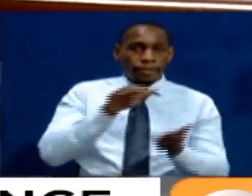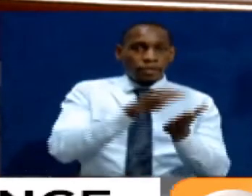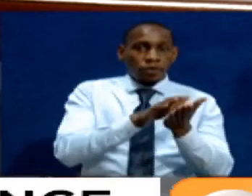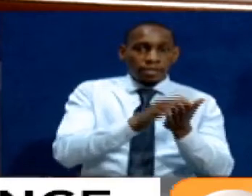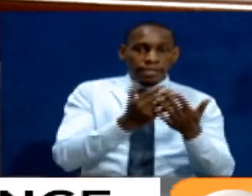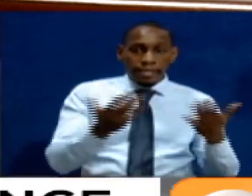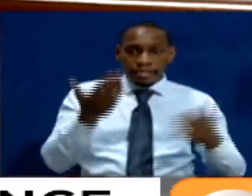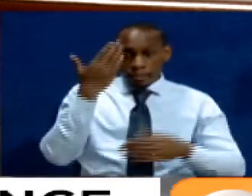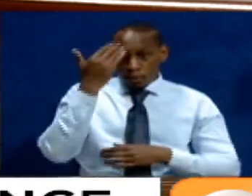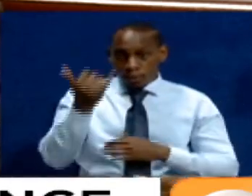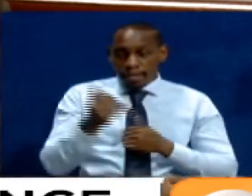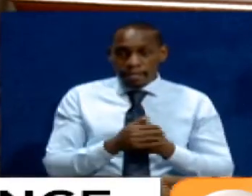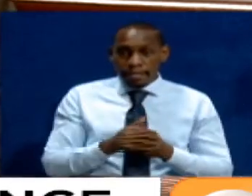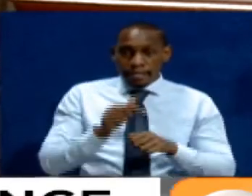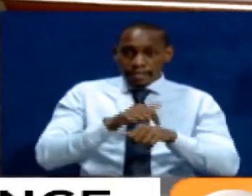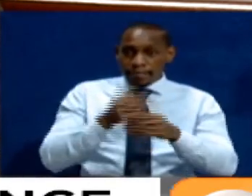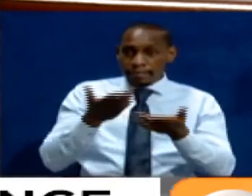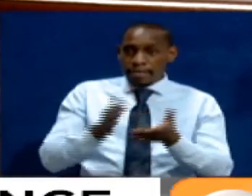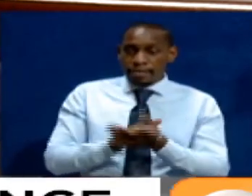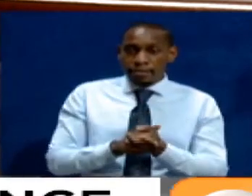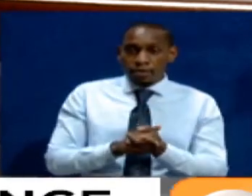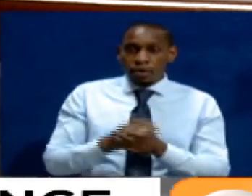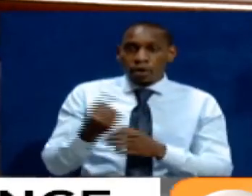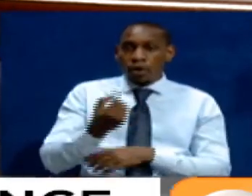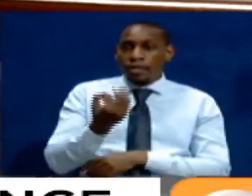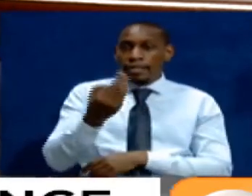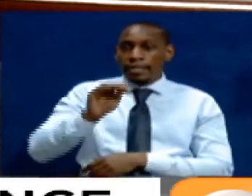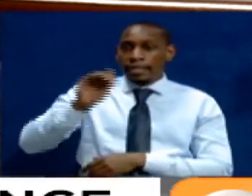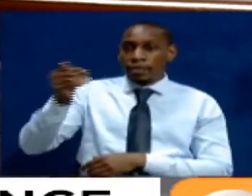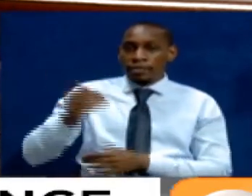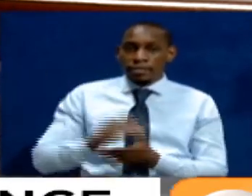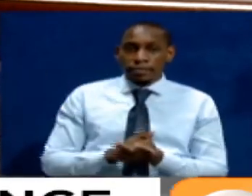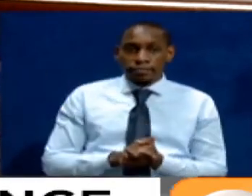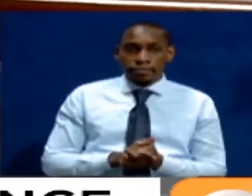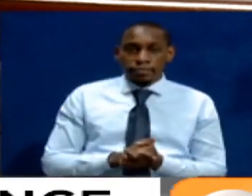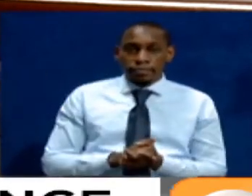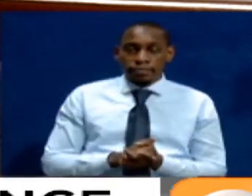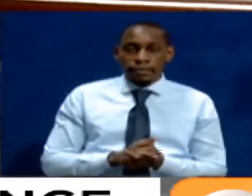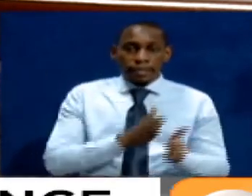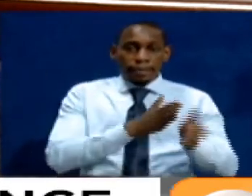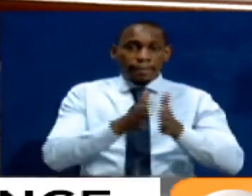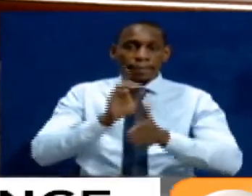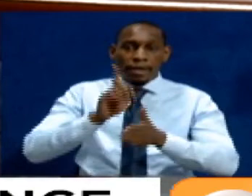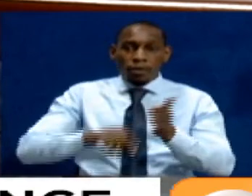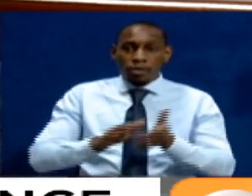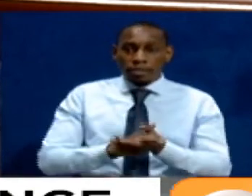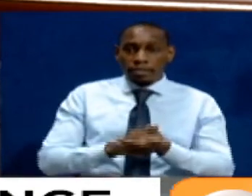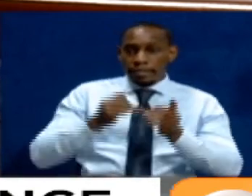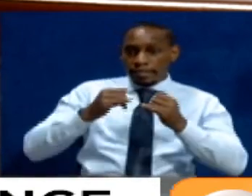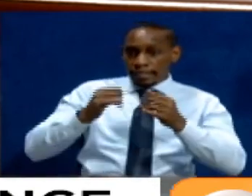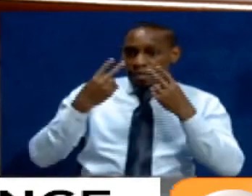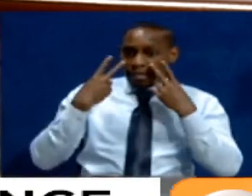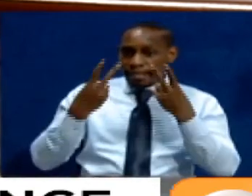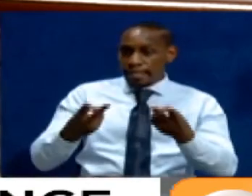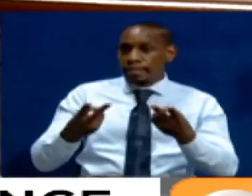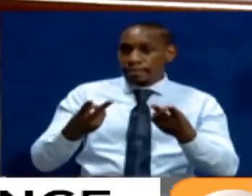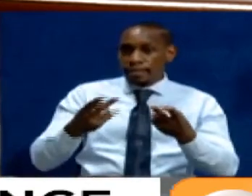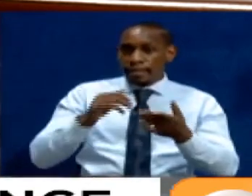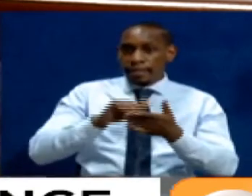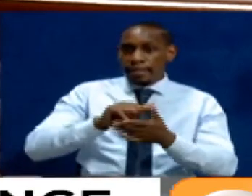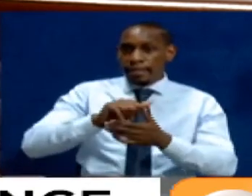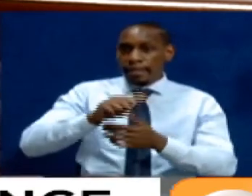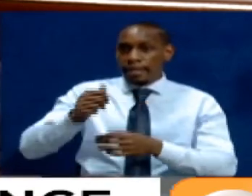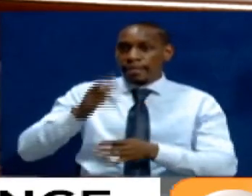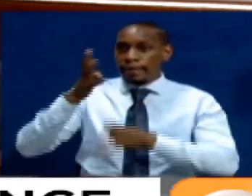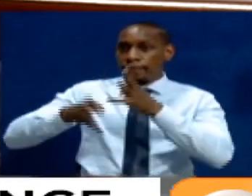storage facilities, because currently it is that, except for 3 counties. The plan is to try and see that